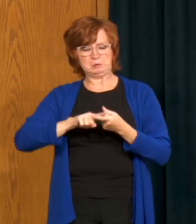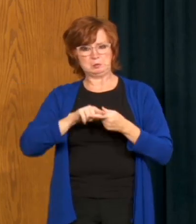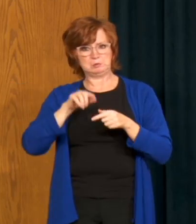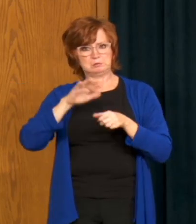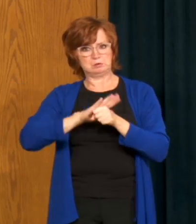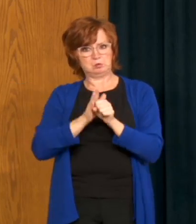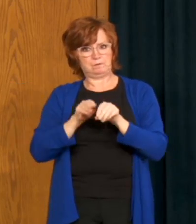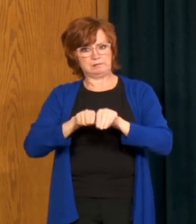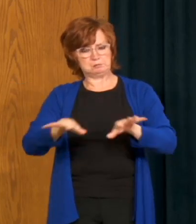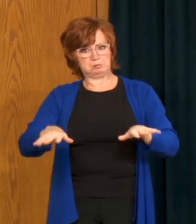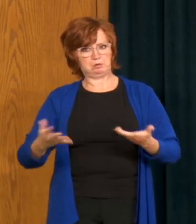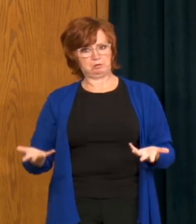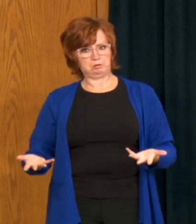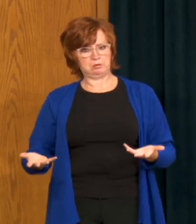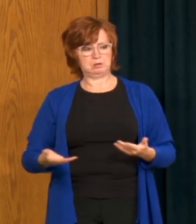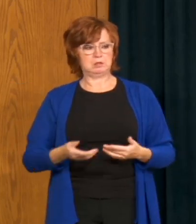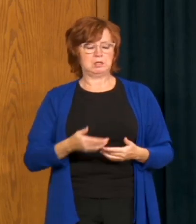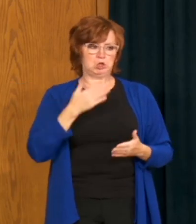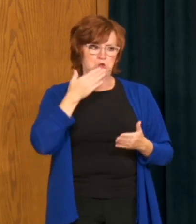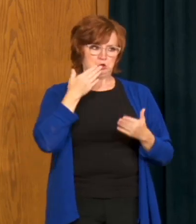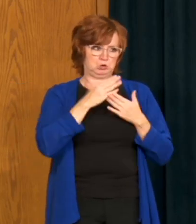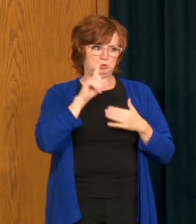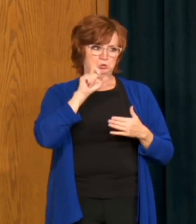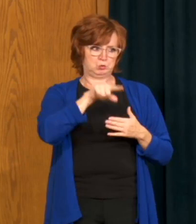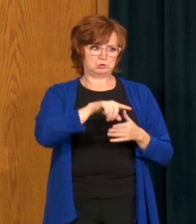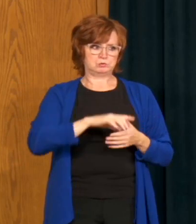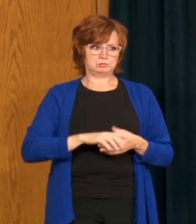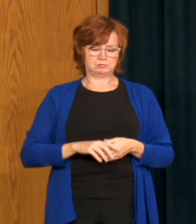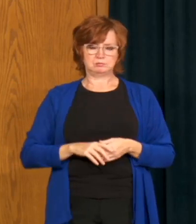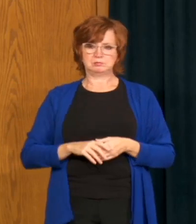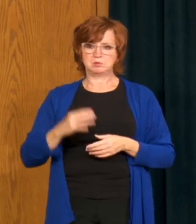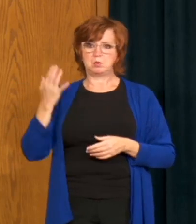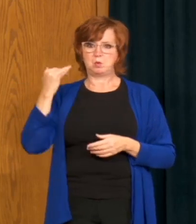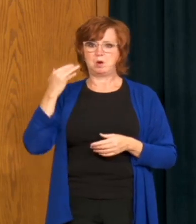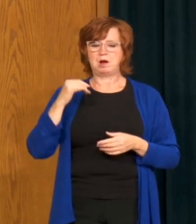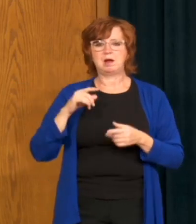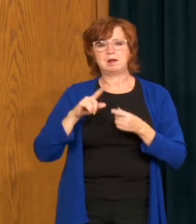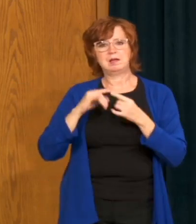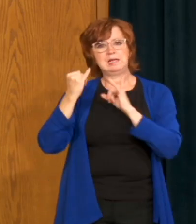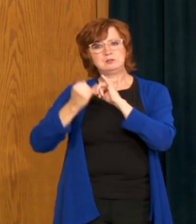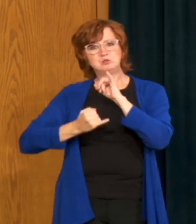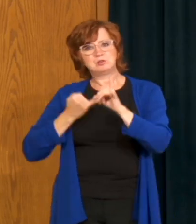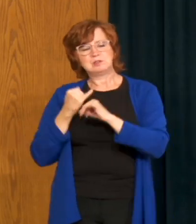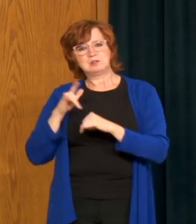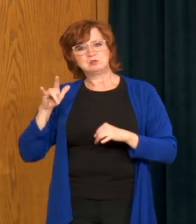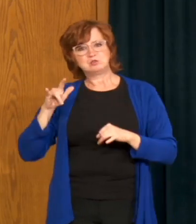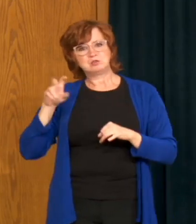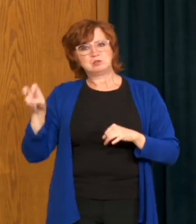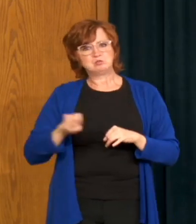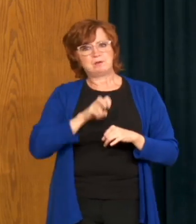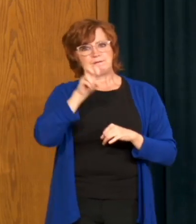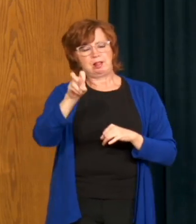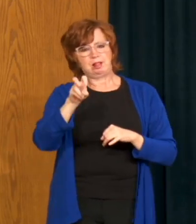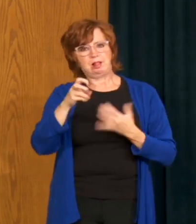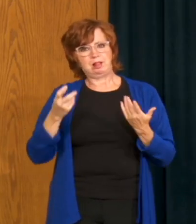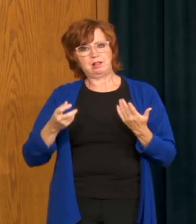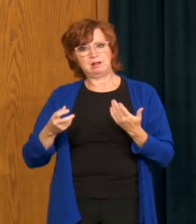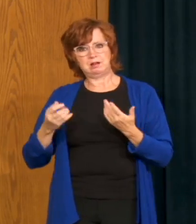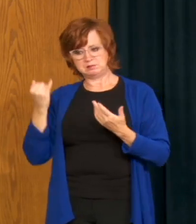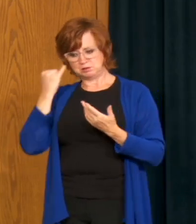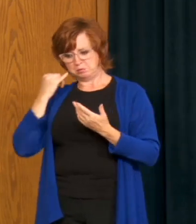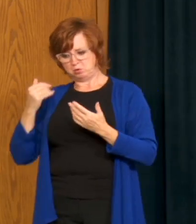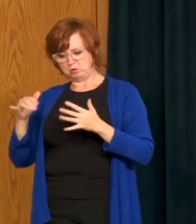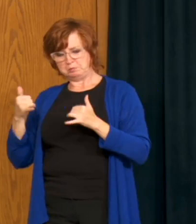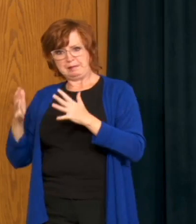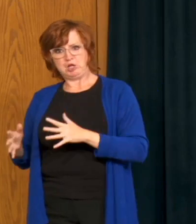question. Those are valid concerns as well, as international travel has been a source of the spread of COVID-19. I'll let Dr. Shahab speak in a moment to some